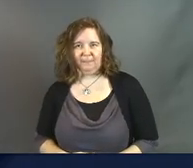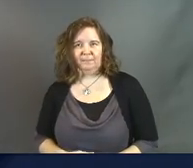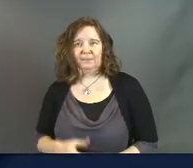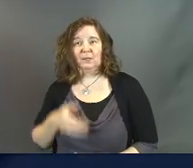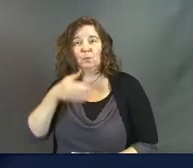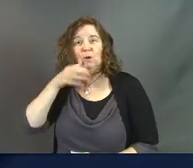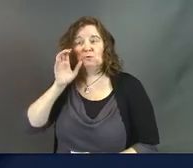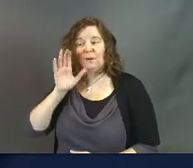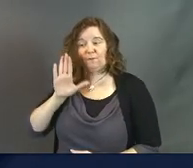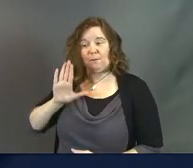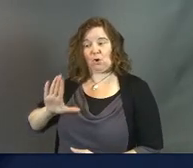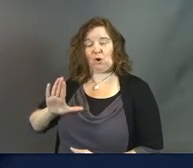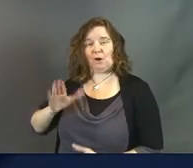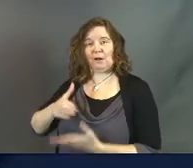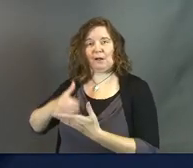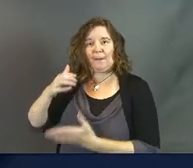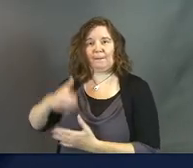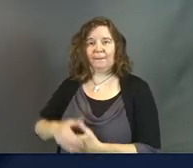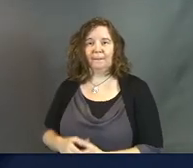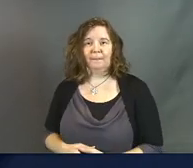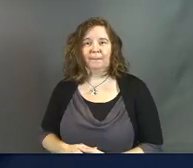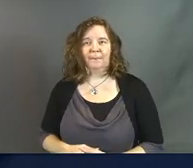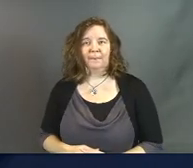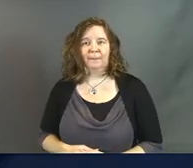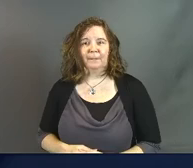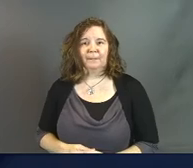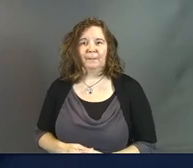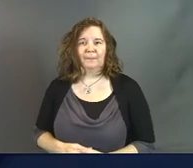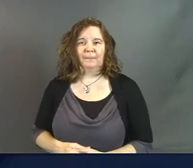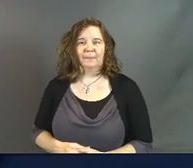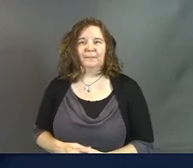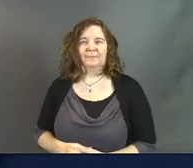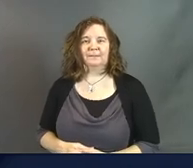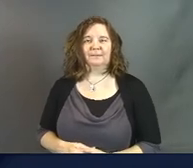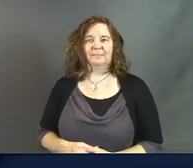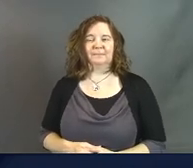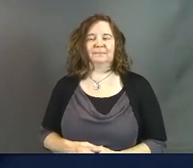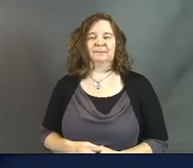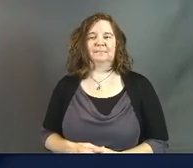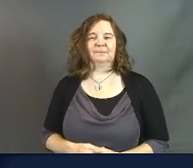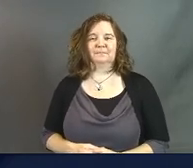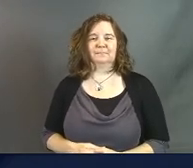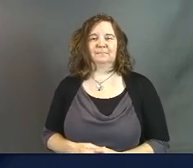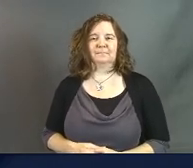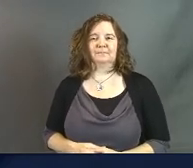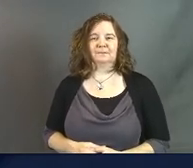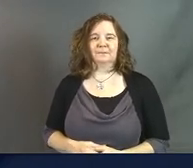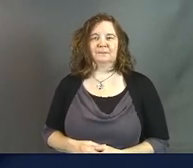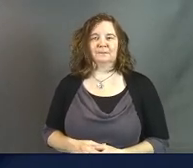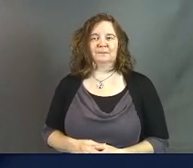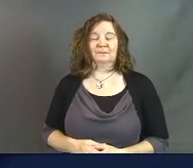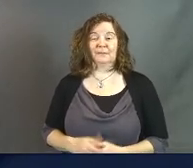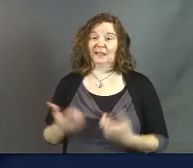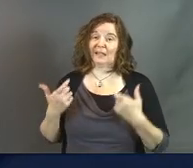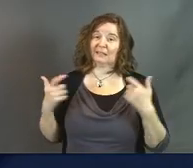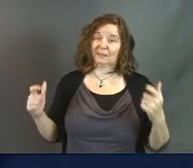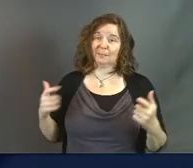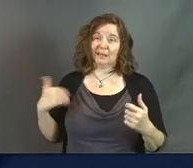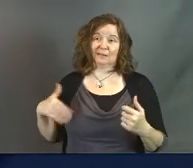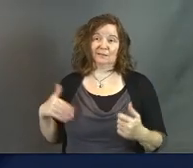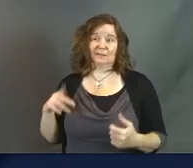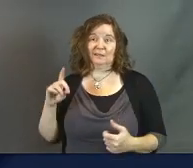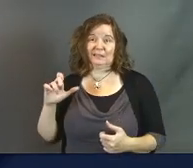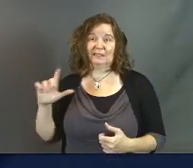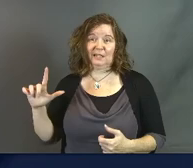Wanted a drink out of her cup. This is a big deal.